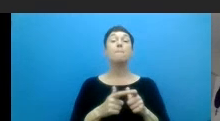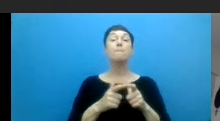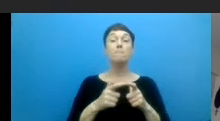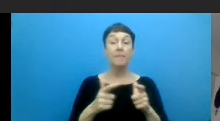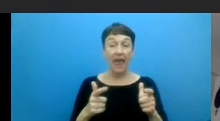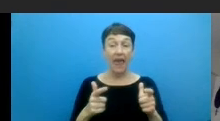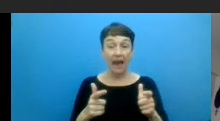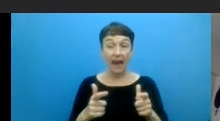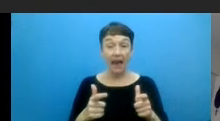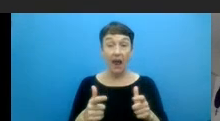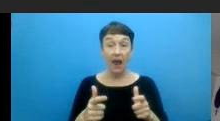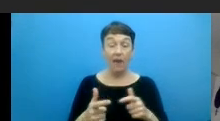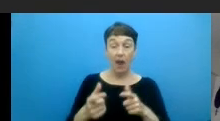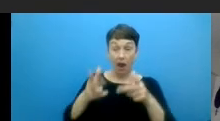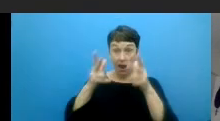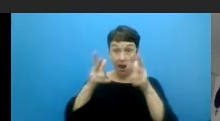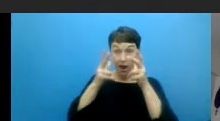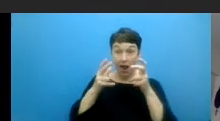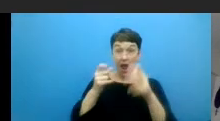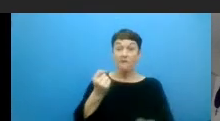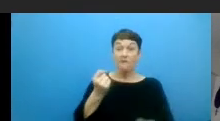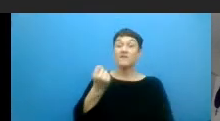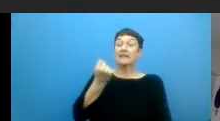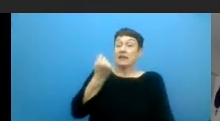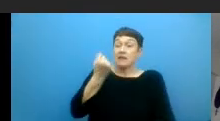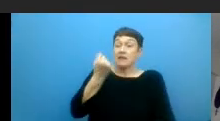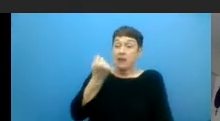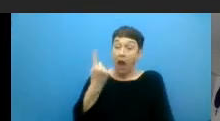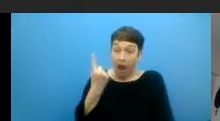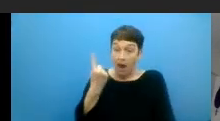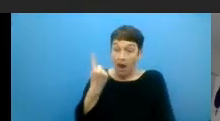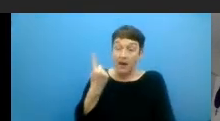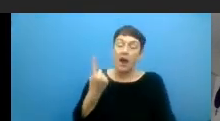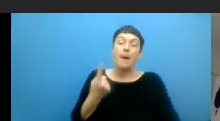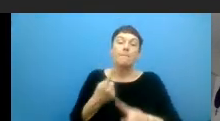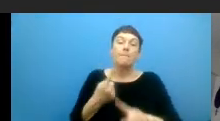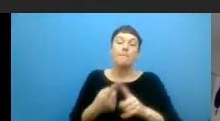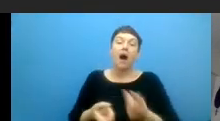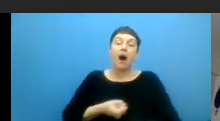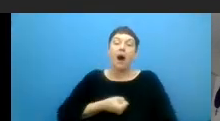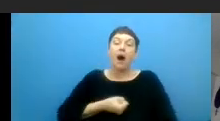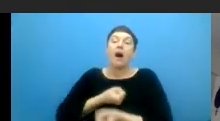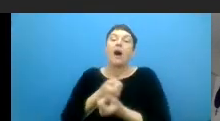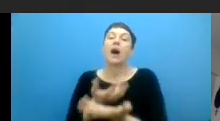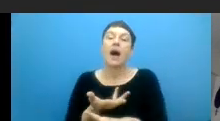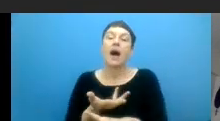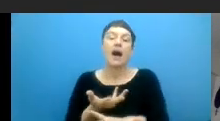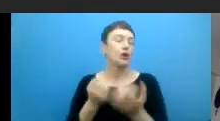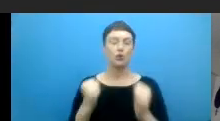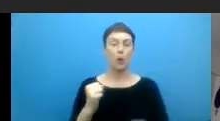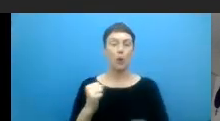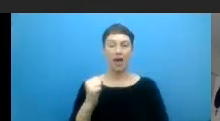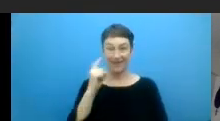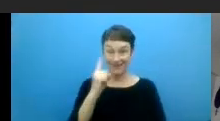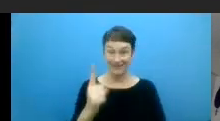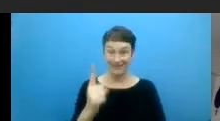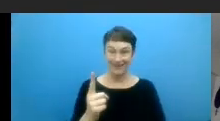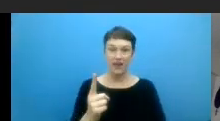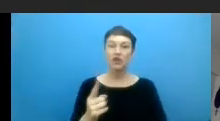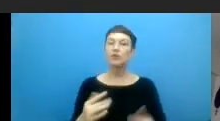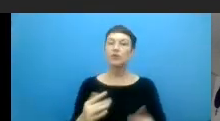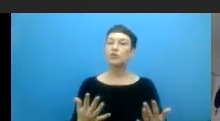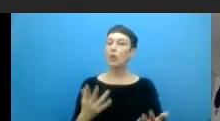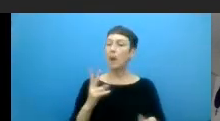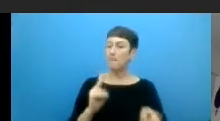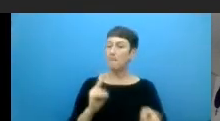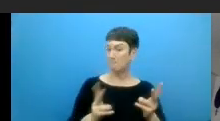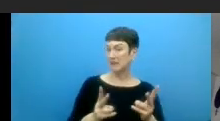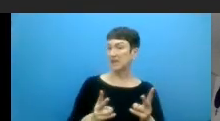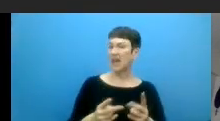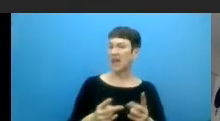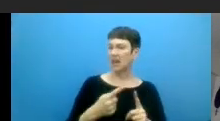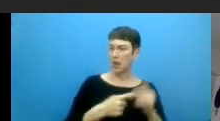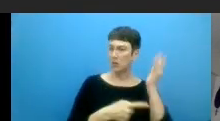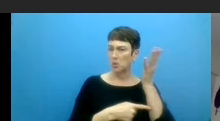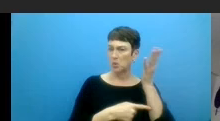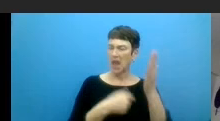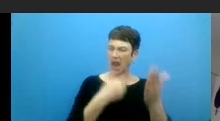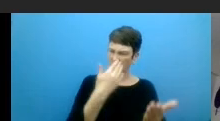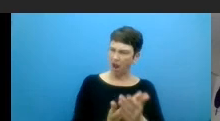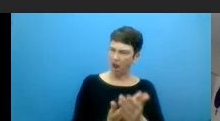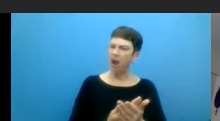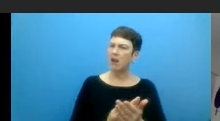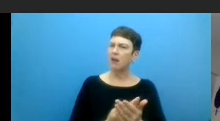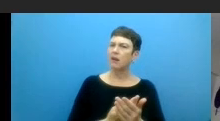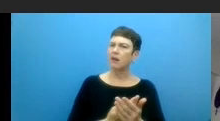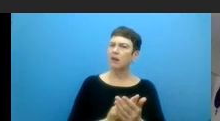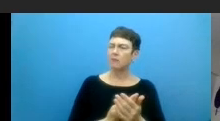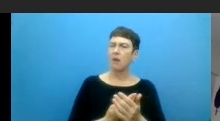So there is the possibility of one lecturer marking both English and Afrikaans papers, if those are